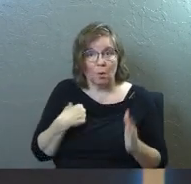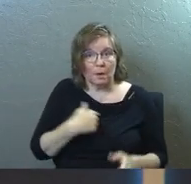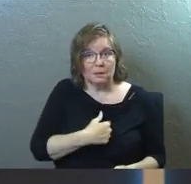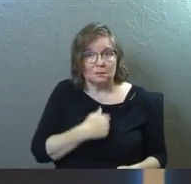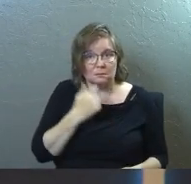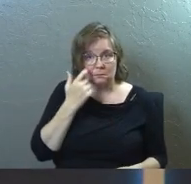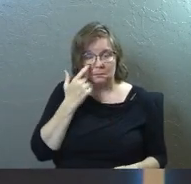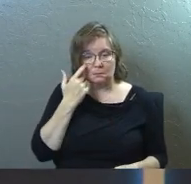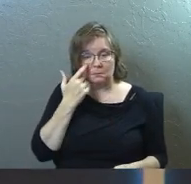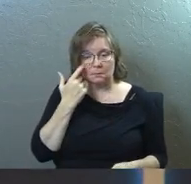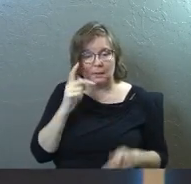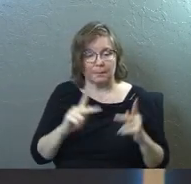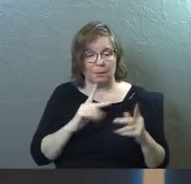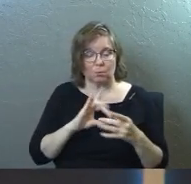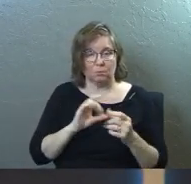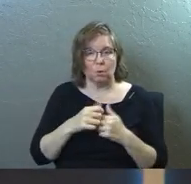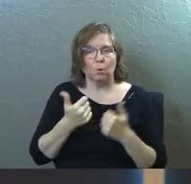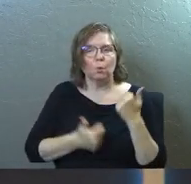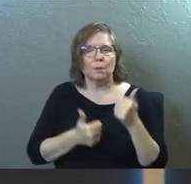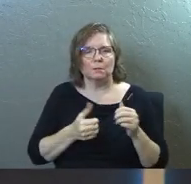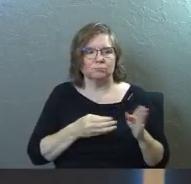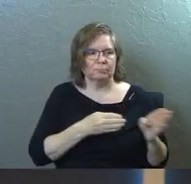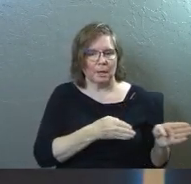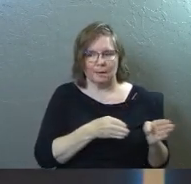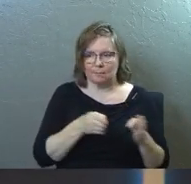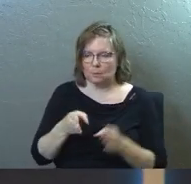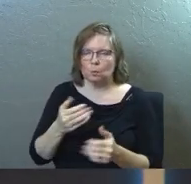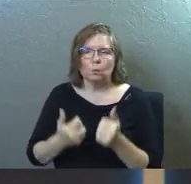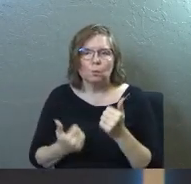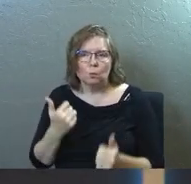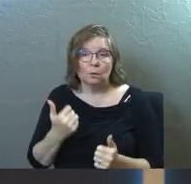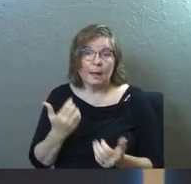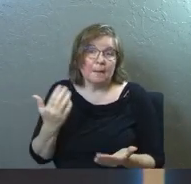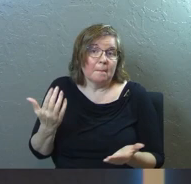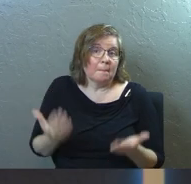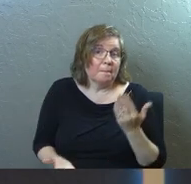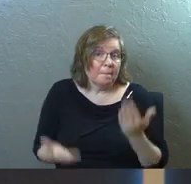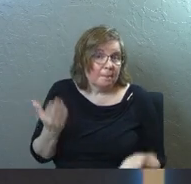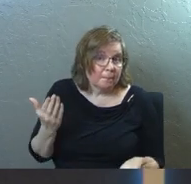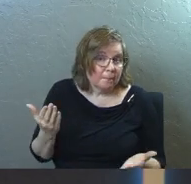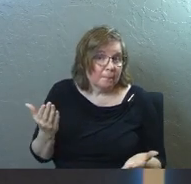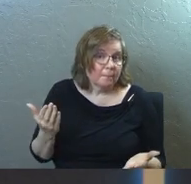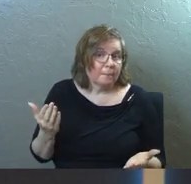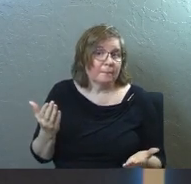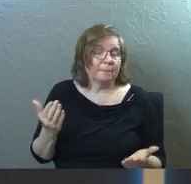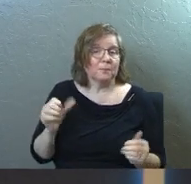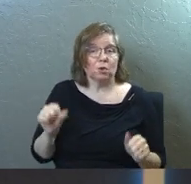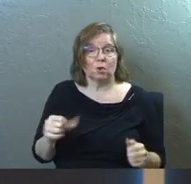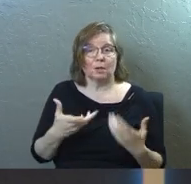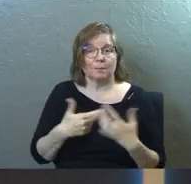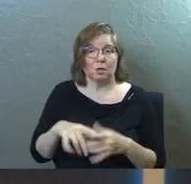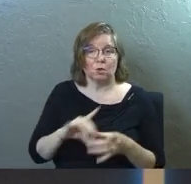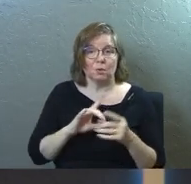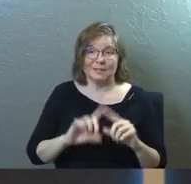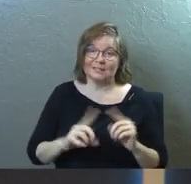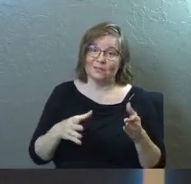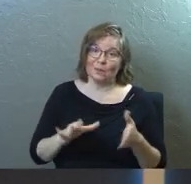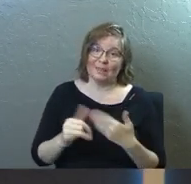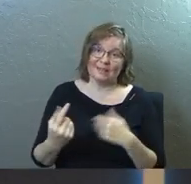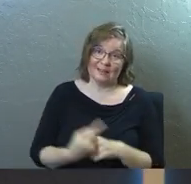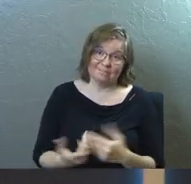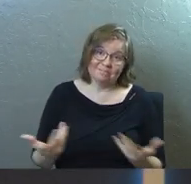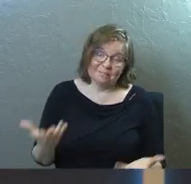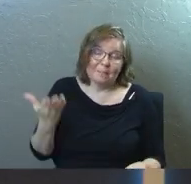us, you'll show the people who belong to you which way to go. And just maybe, there could have been unity in a different way that